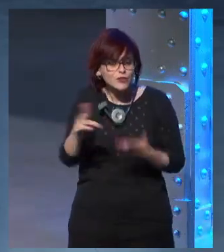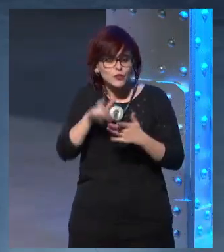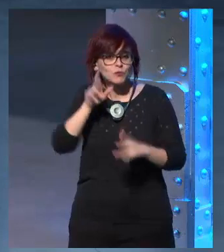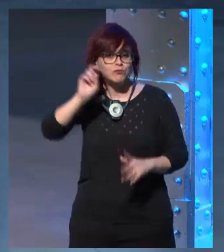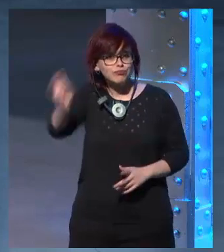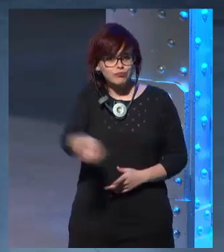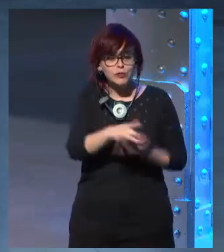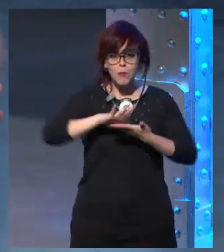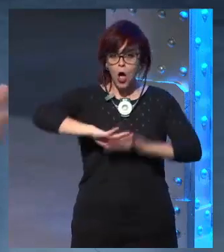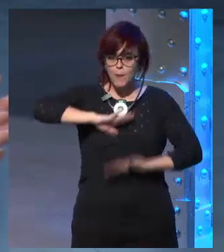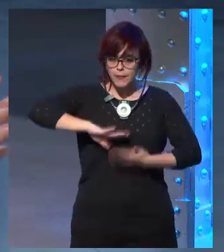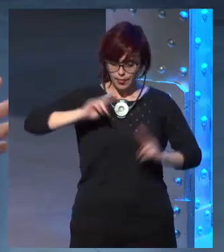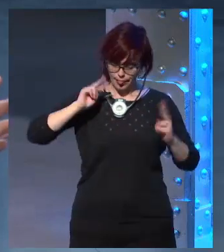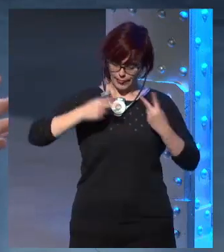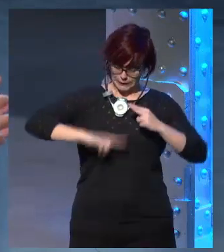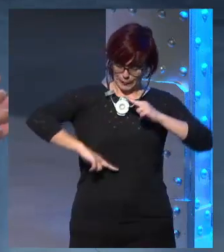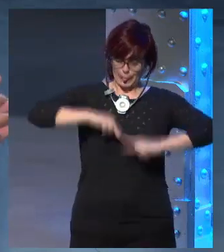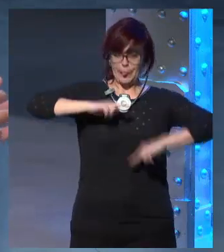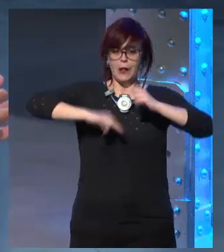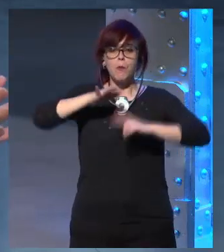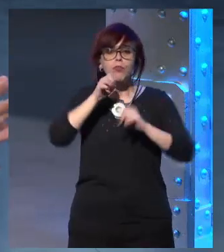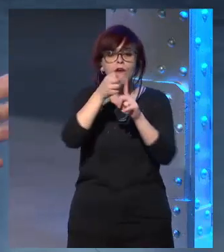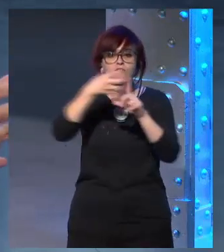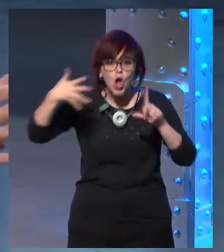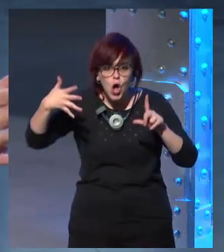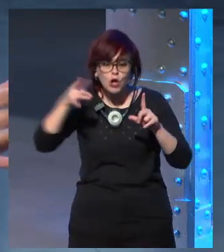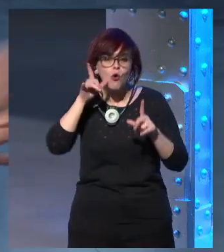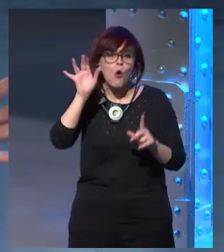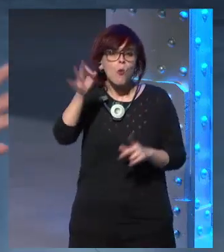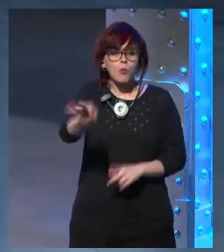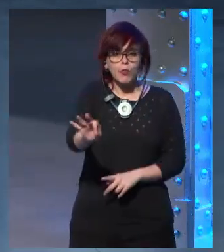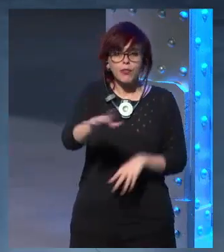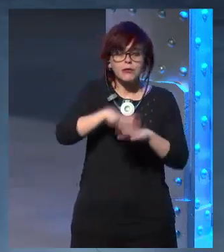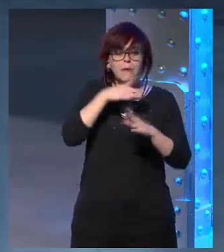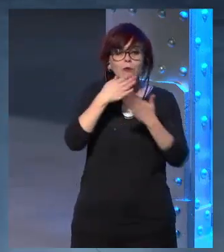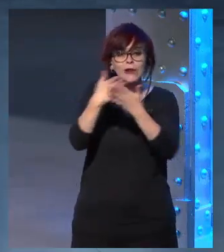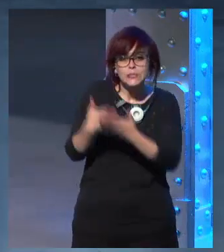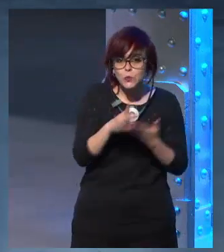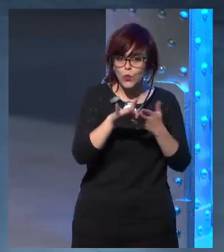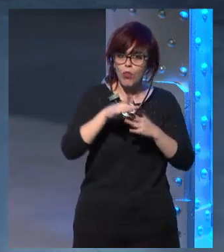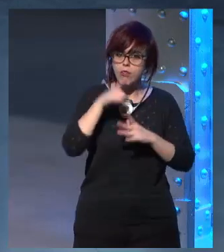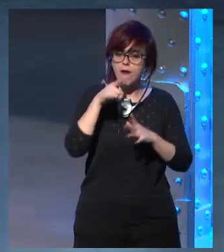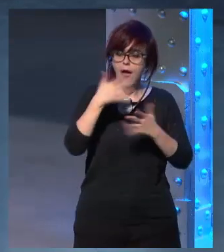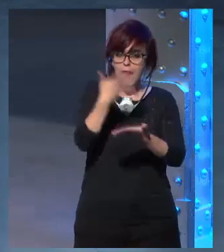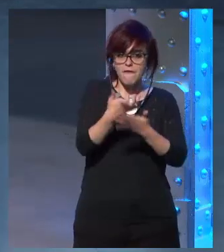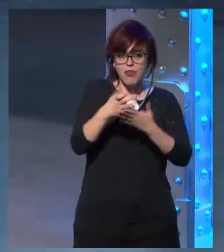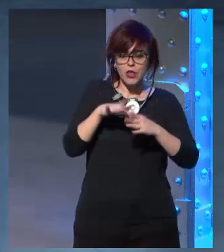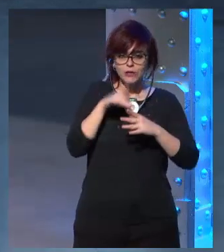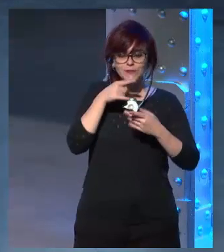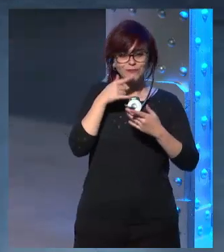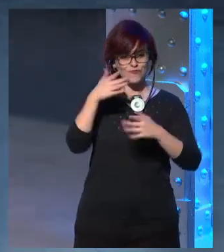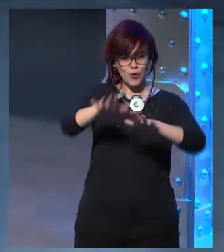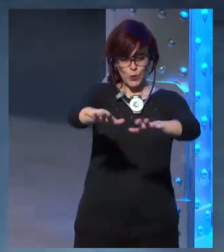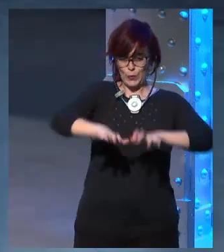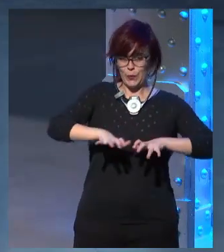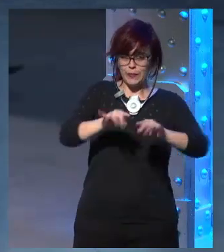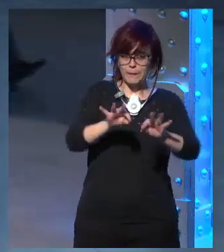blog, they may be able to go and work in a sound recording studio. There are whole sets of things that they can do that we connect them